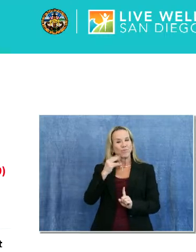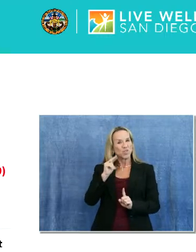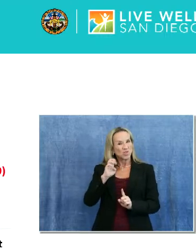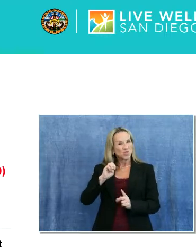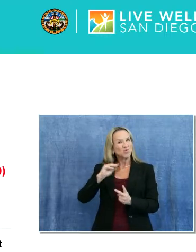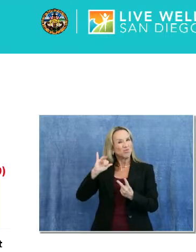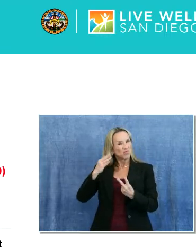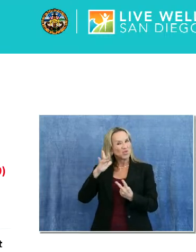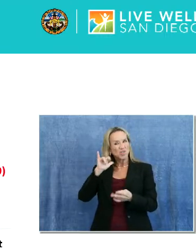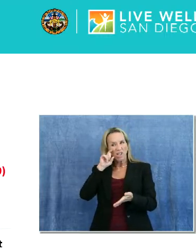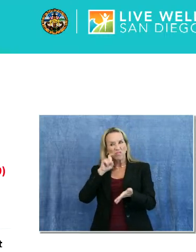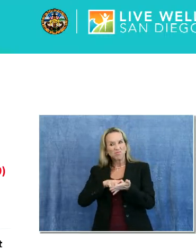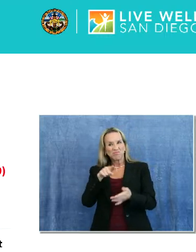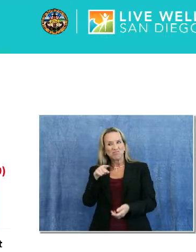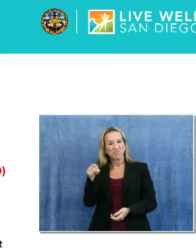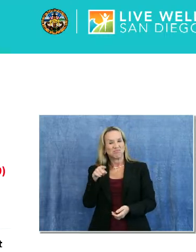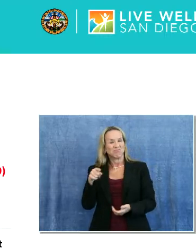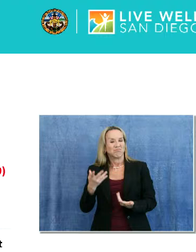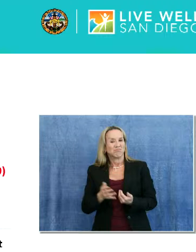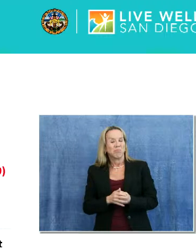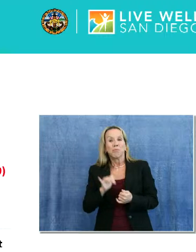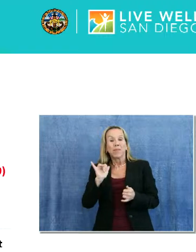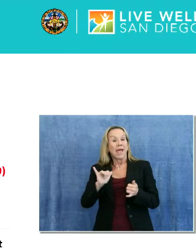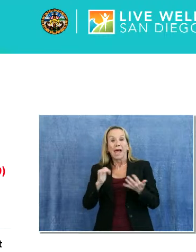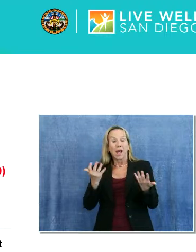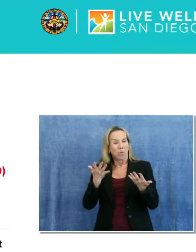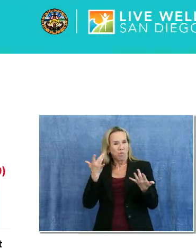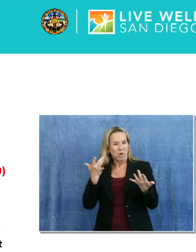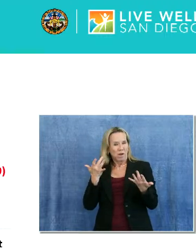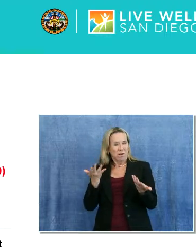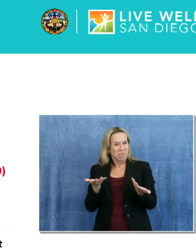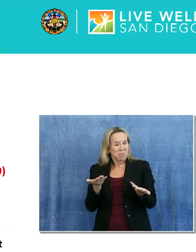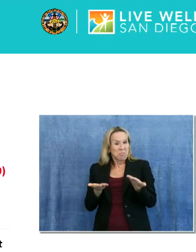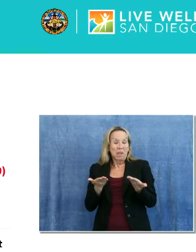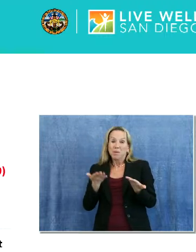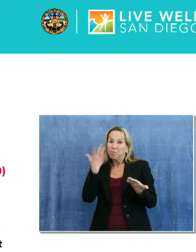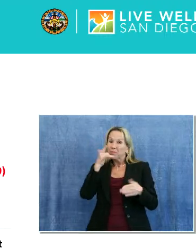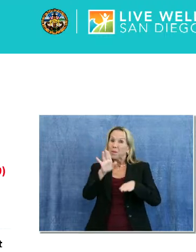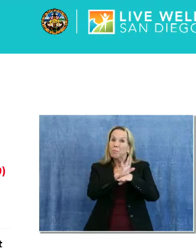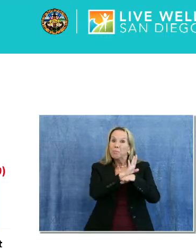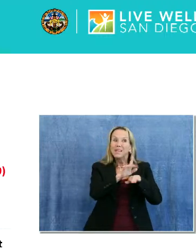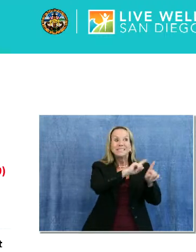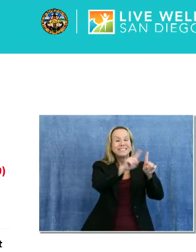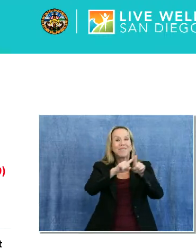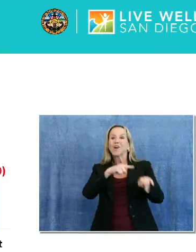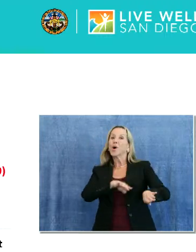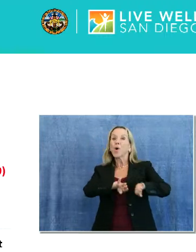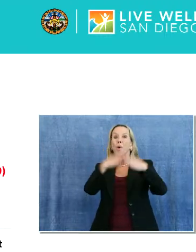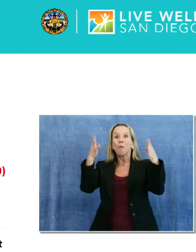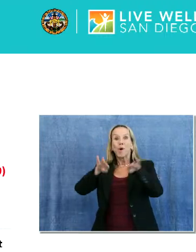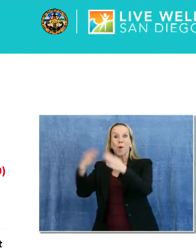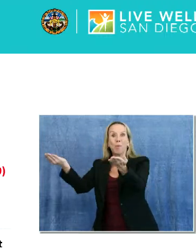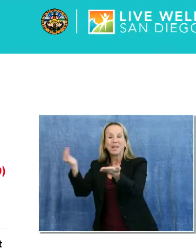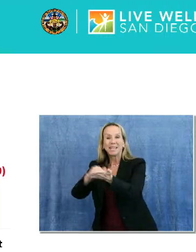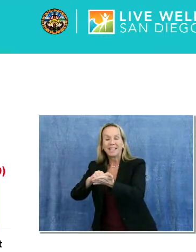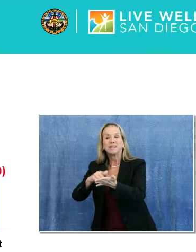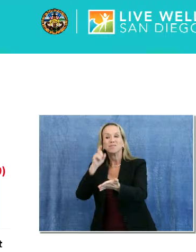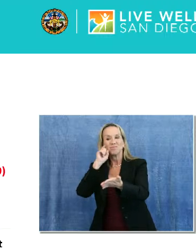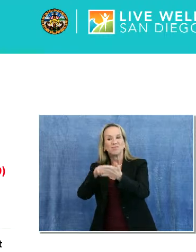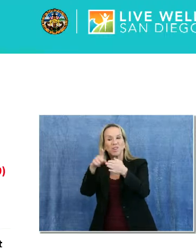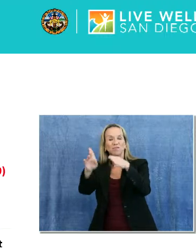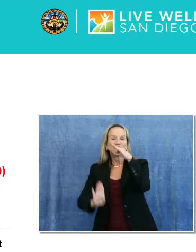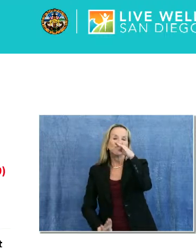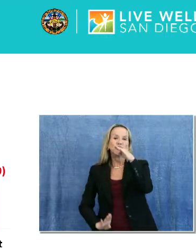July, when, and this was after businesses and various sectors were opened up. And then